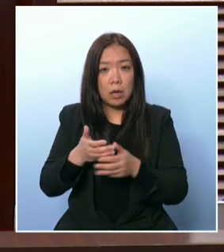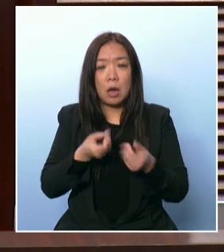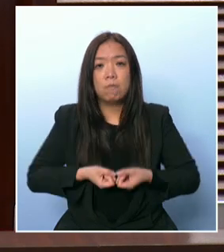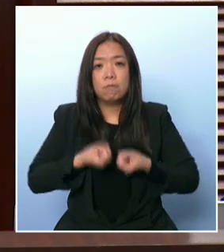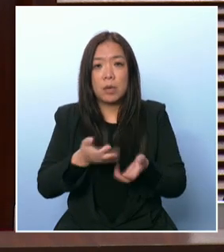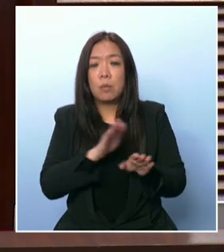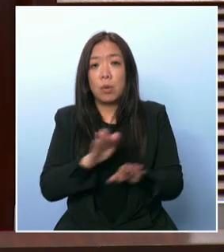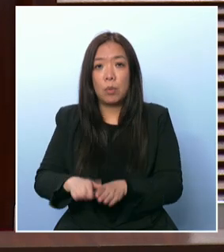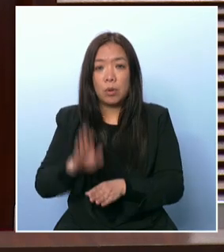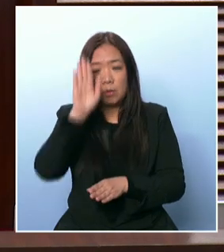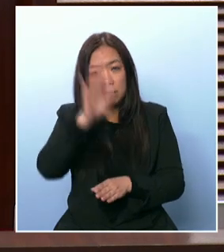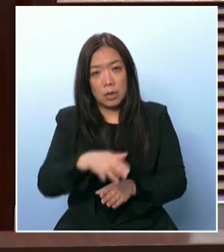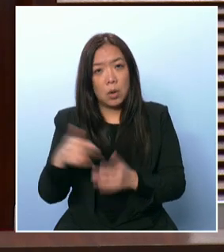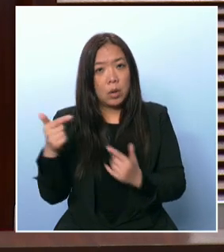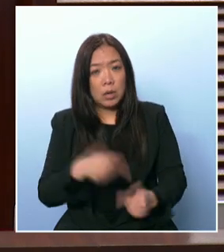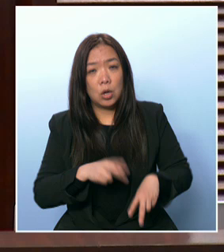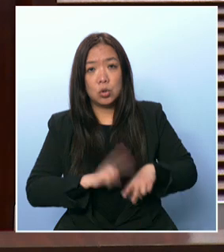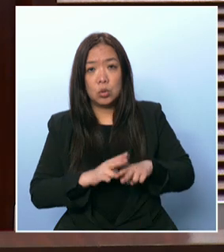practitioners.